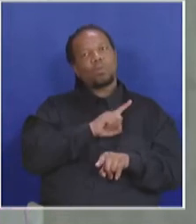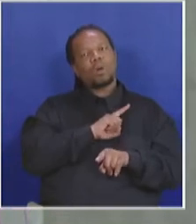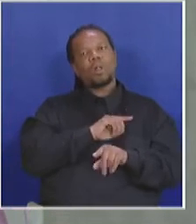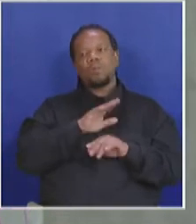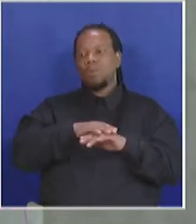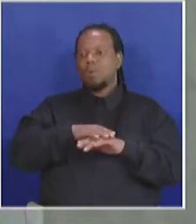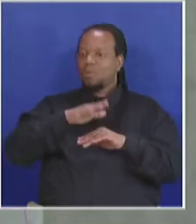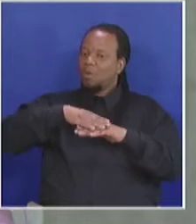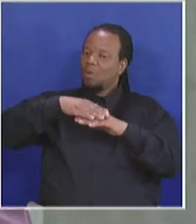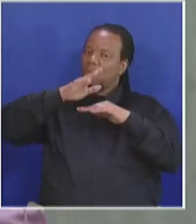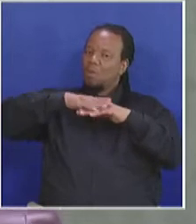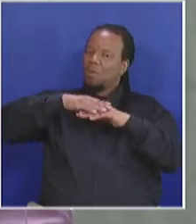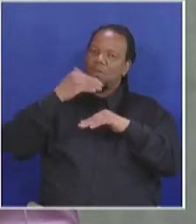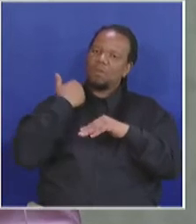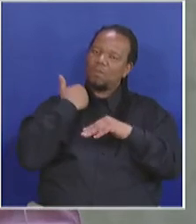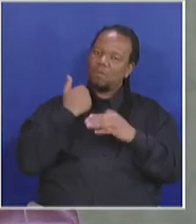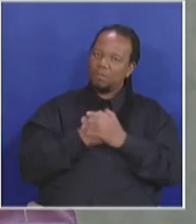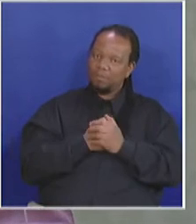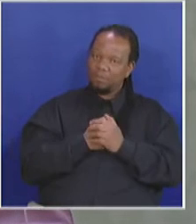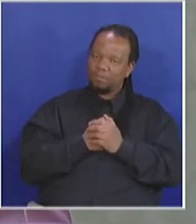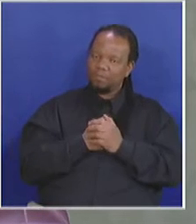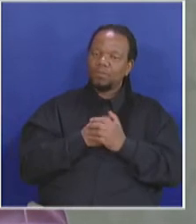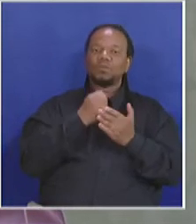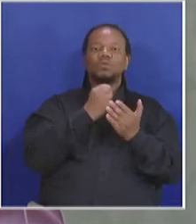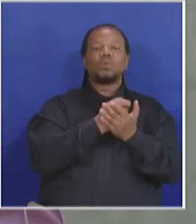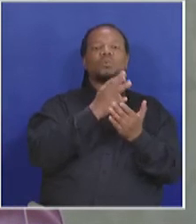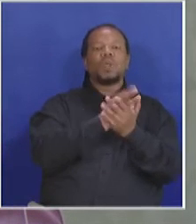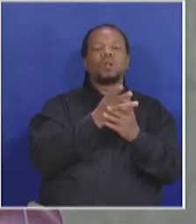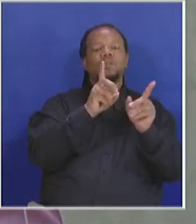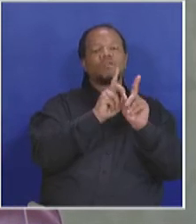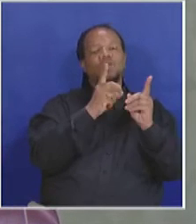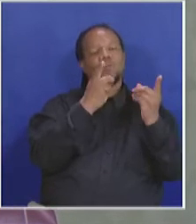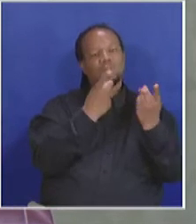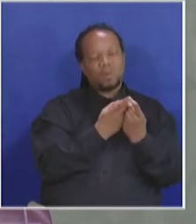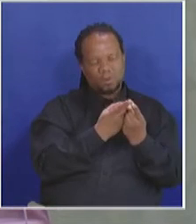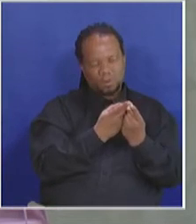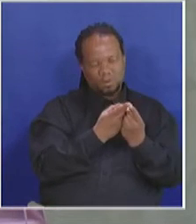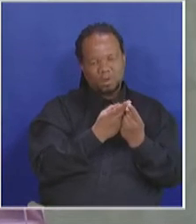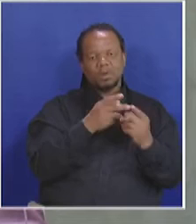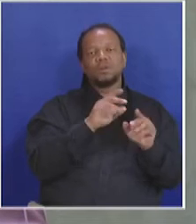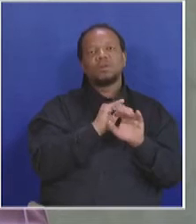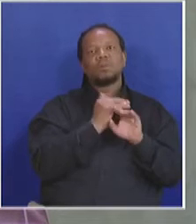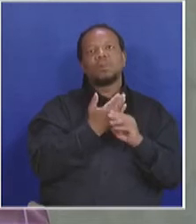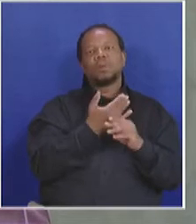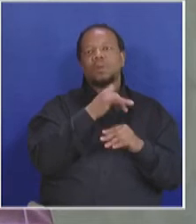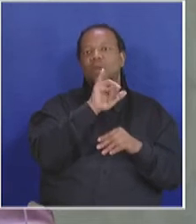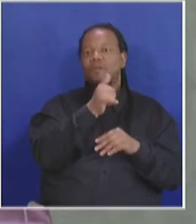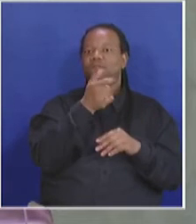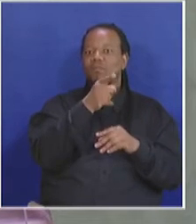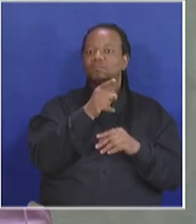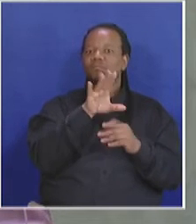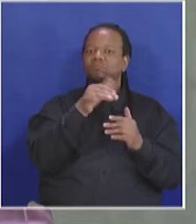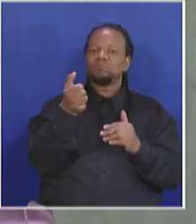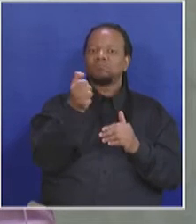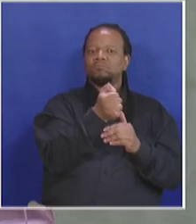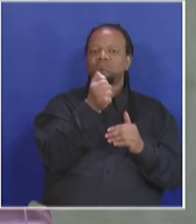escalations. That the Department of Social Development and the management of the care center should fast-track the recruitment of personnel since